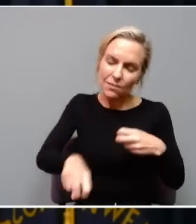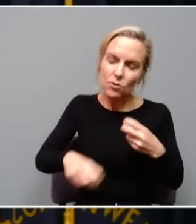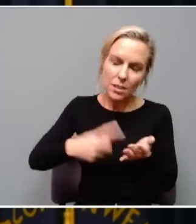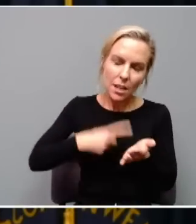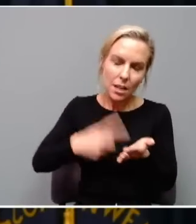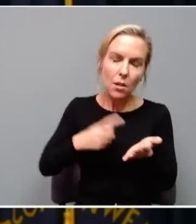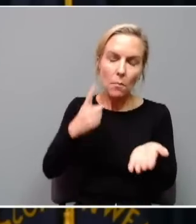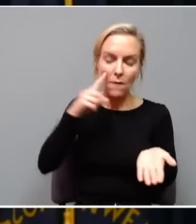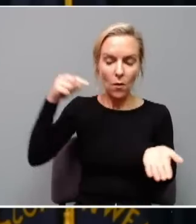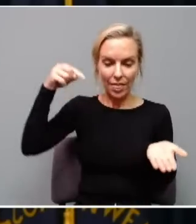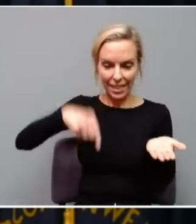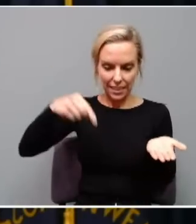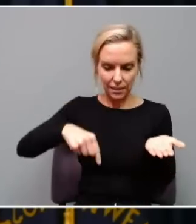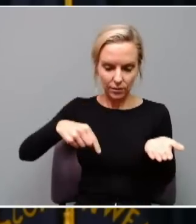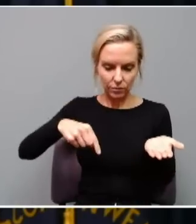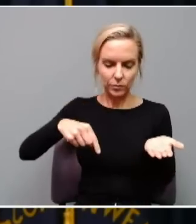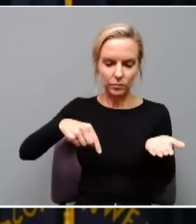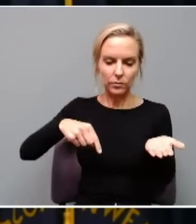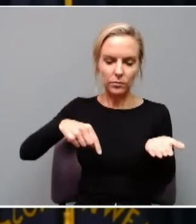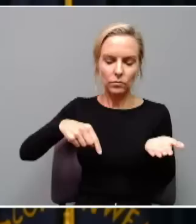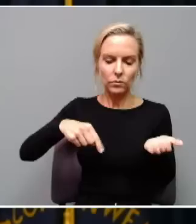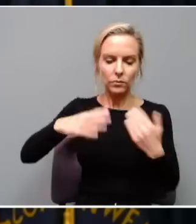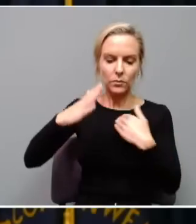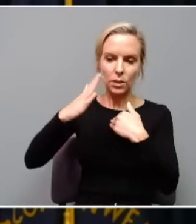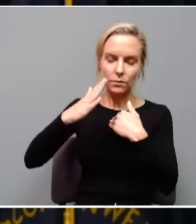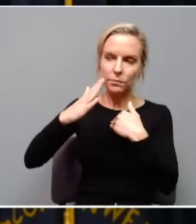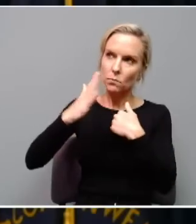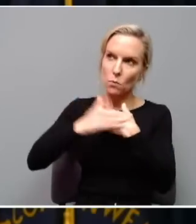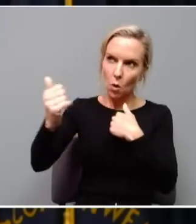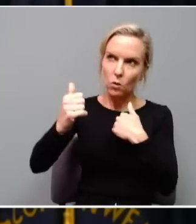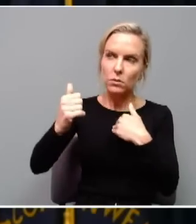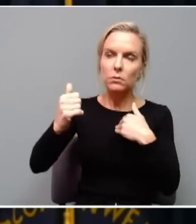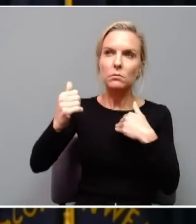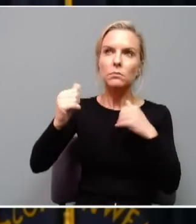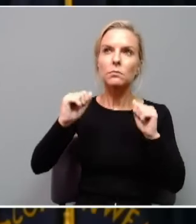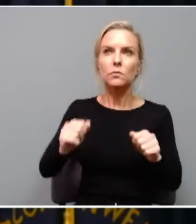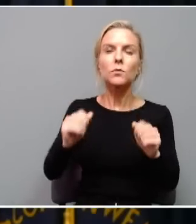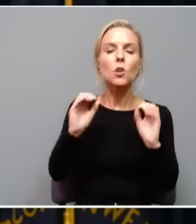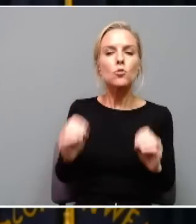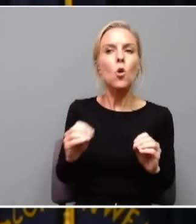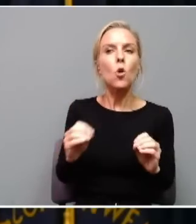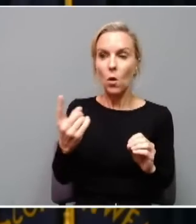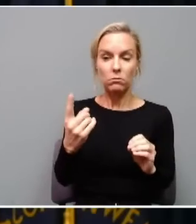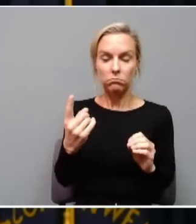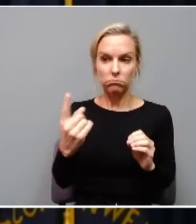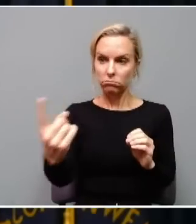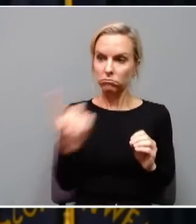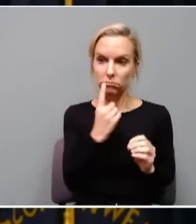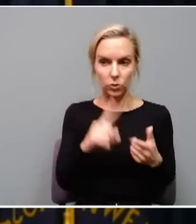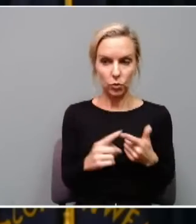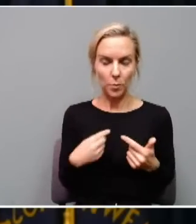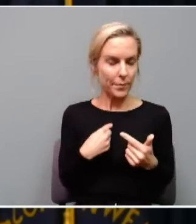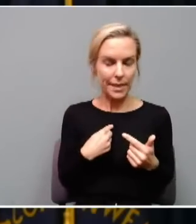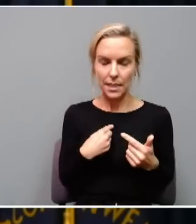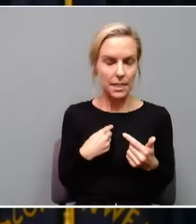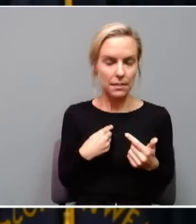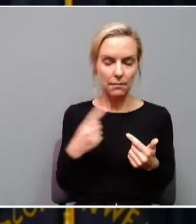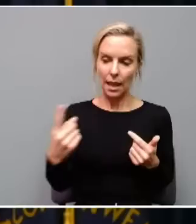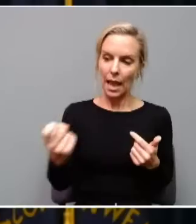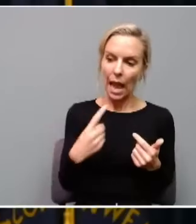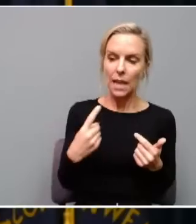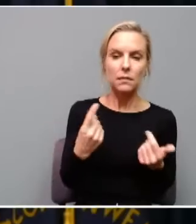this call, again, no one has come to me to ask for